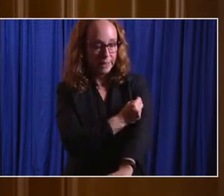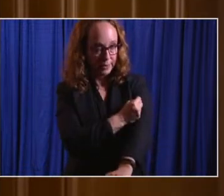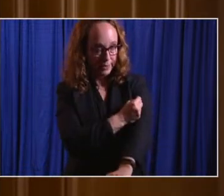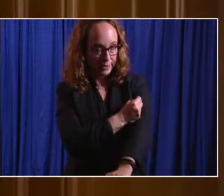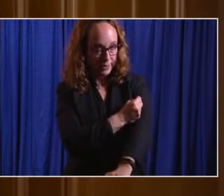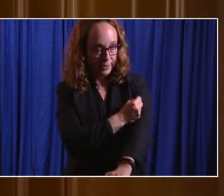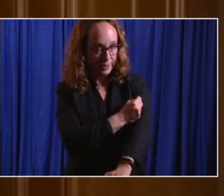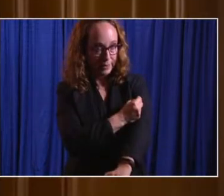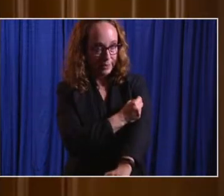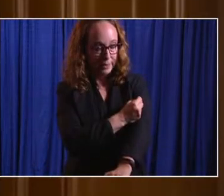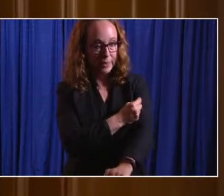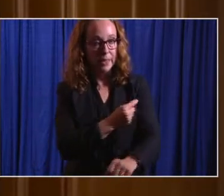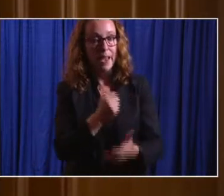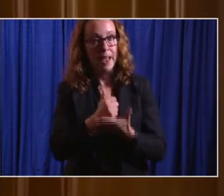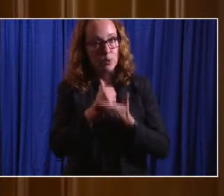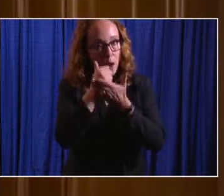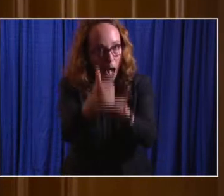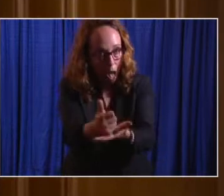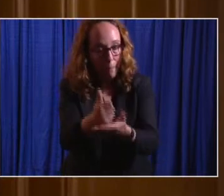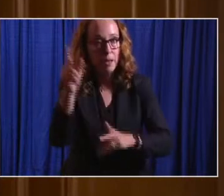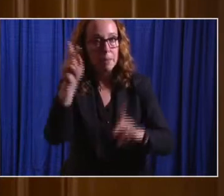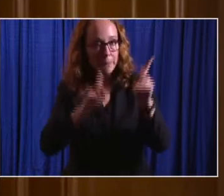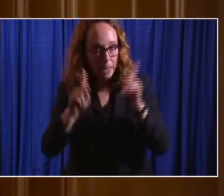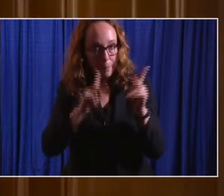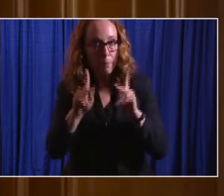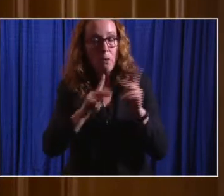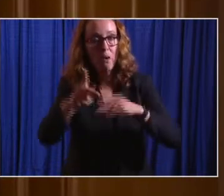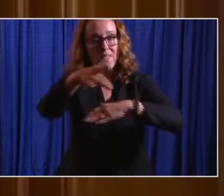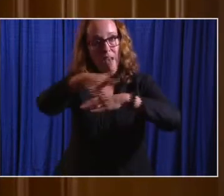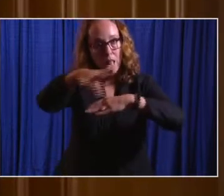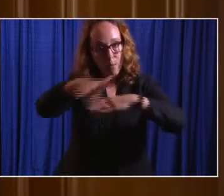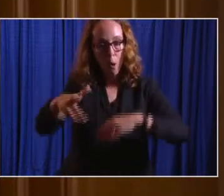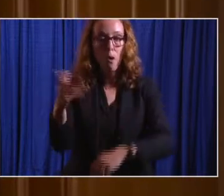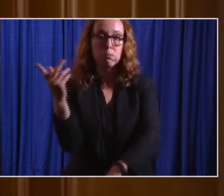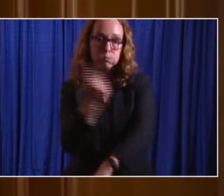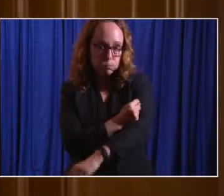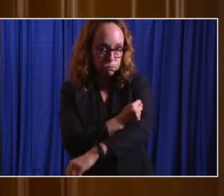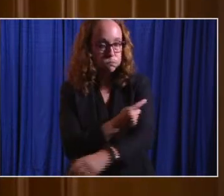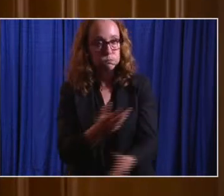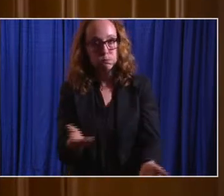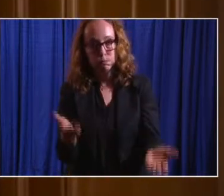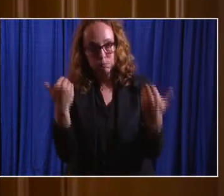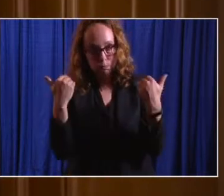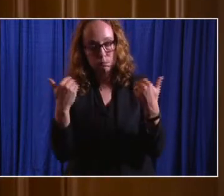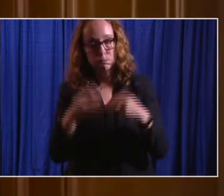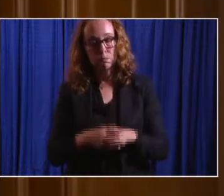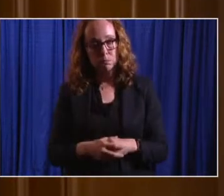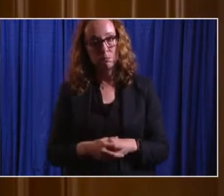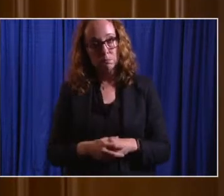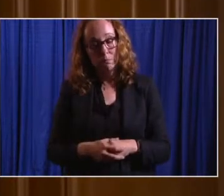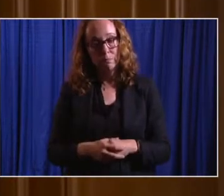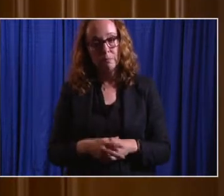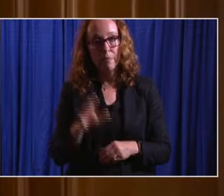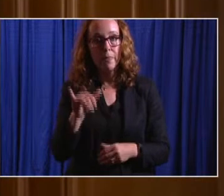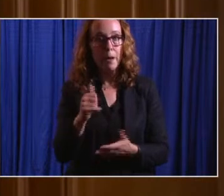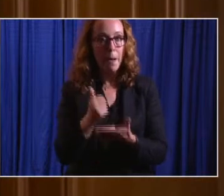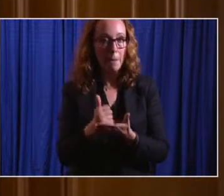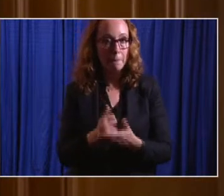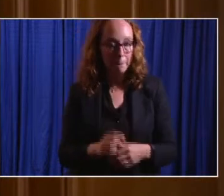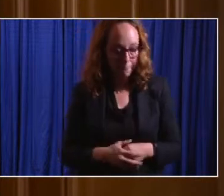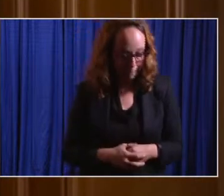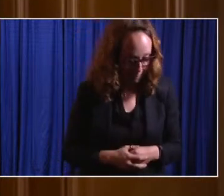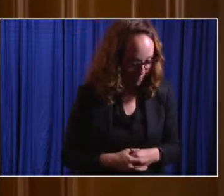in people's arms is our ticket out of this virus that we are dealing with.